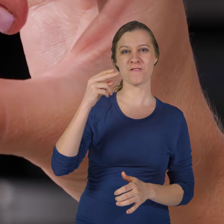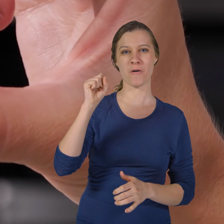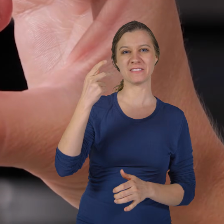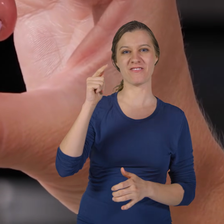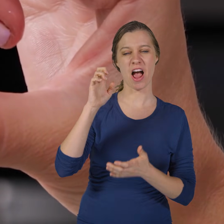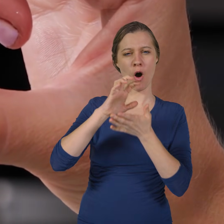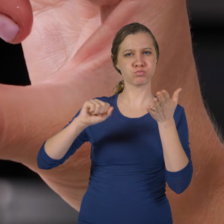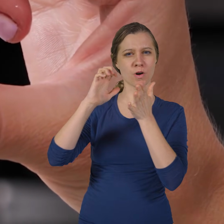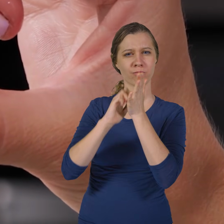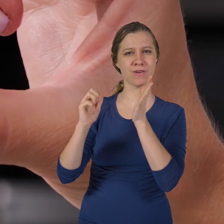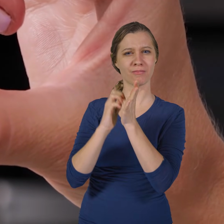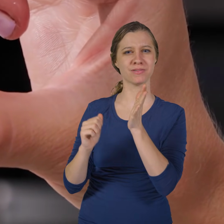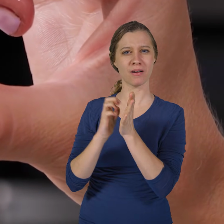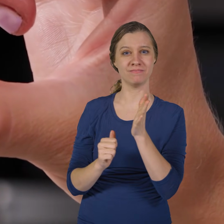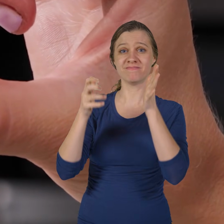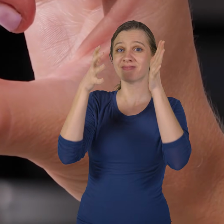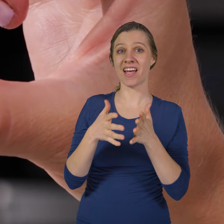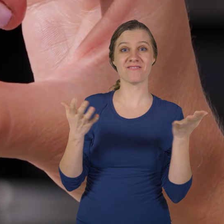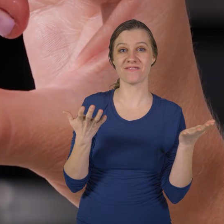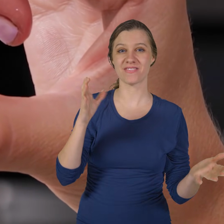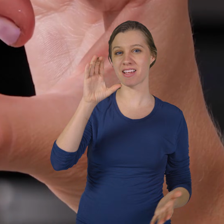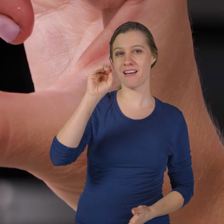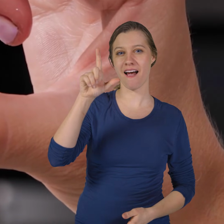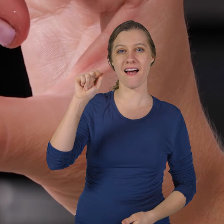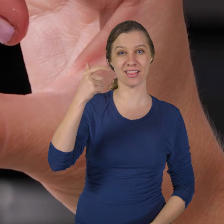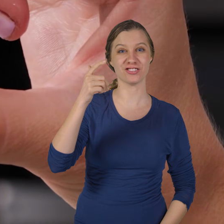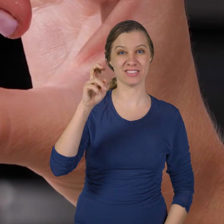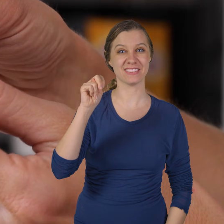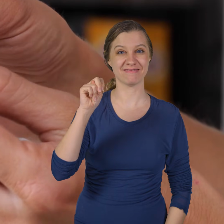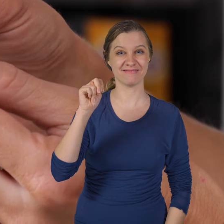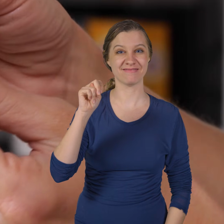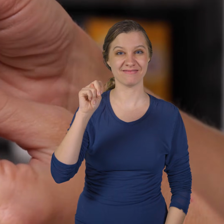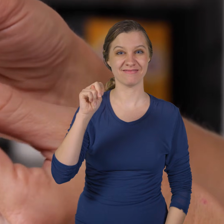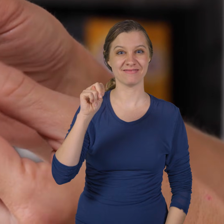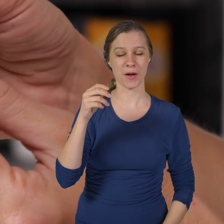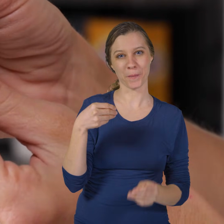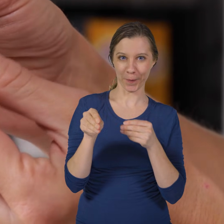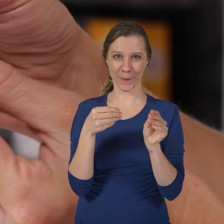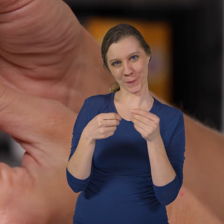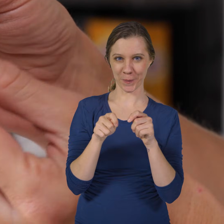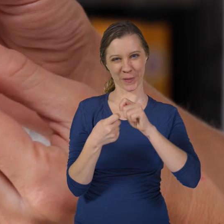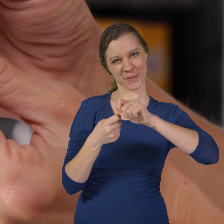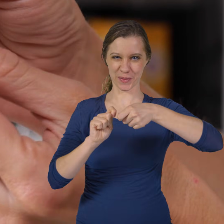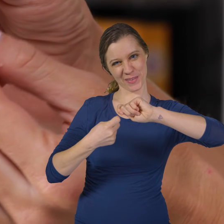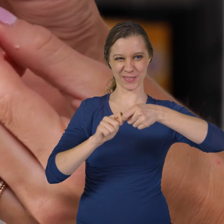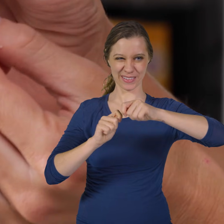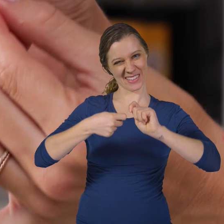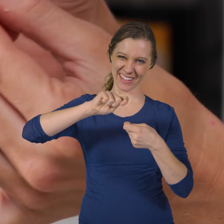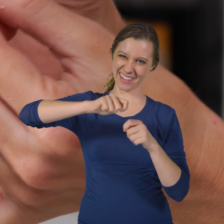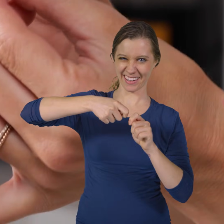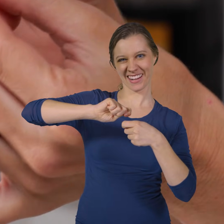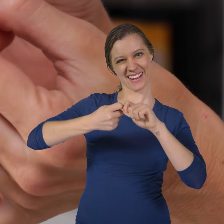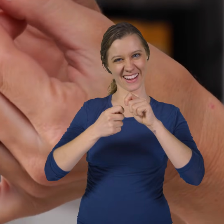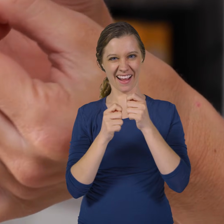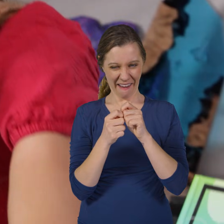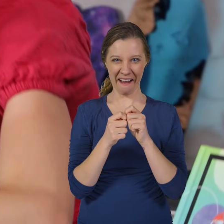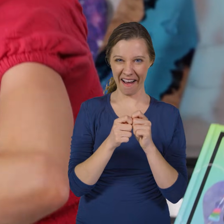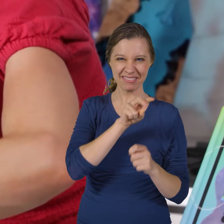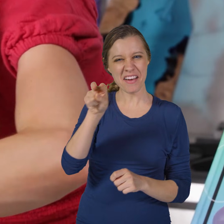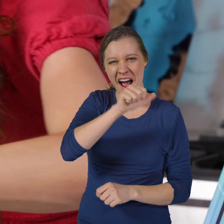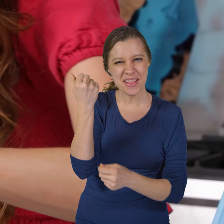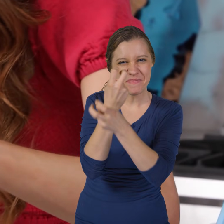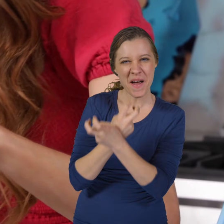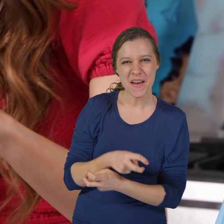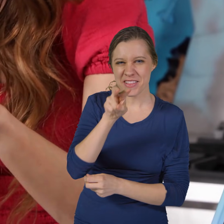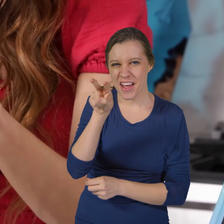that calcium phosphate away, and all that is left is your collagen. Wiggle, wiggle, wiggle, wiggle, wiggle, wiggle, wiggle, wiggle. Let's